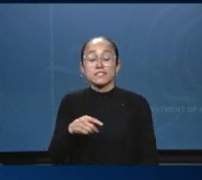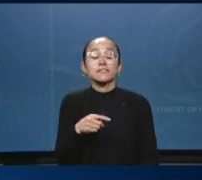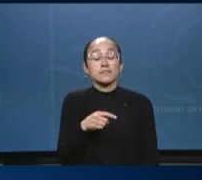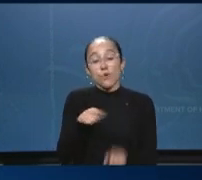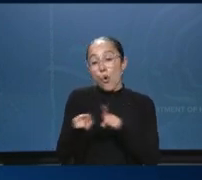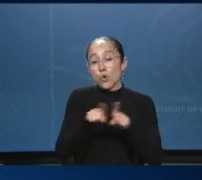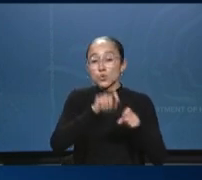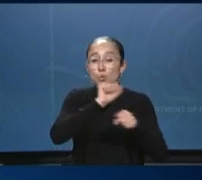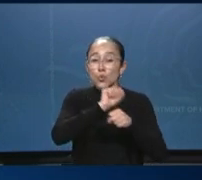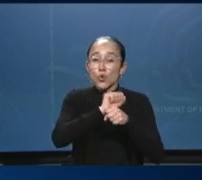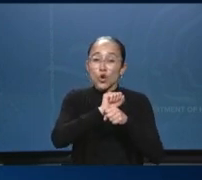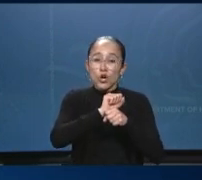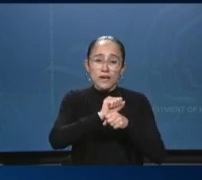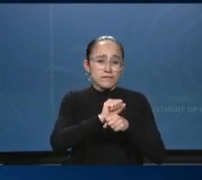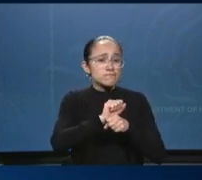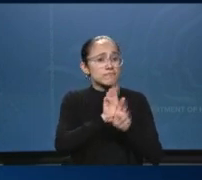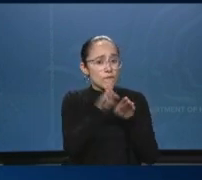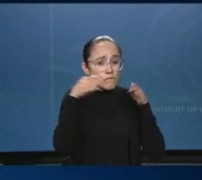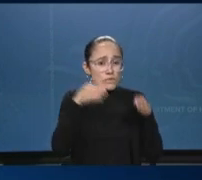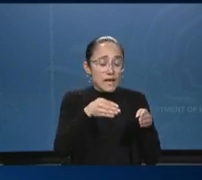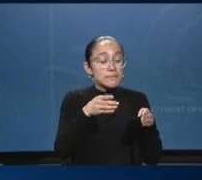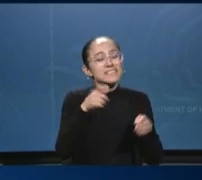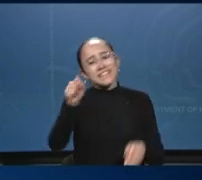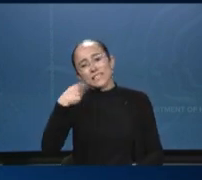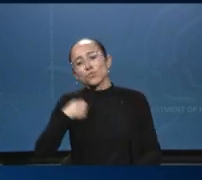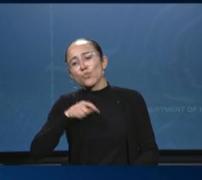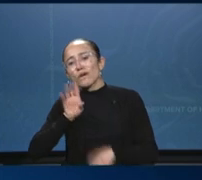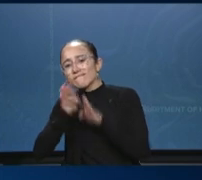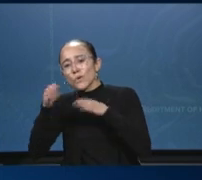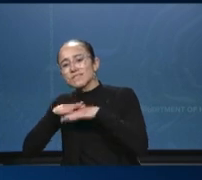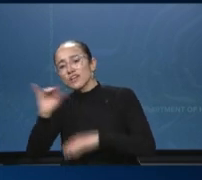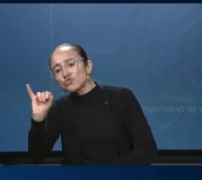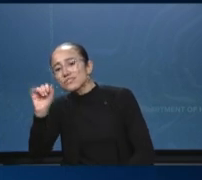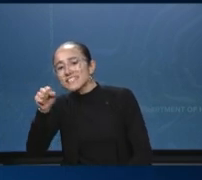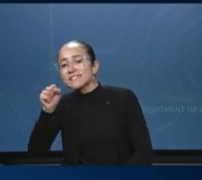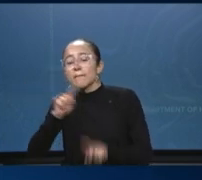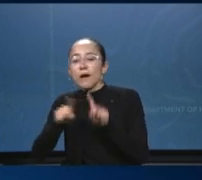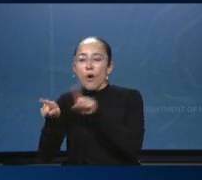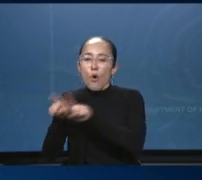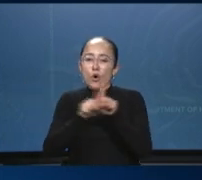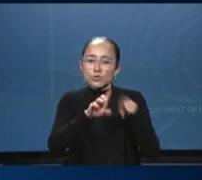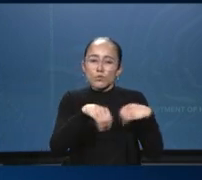aspects, because while we focus on the insurance, the Affordable Care Act also